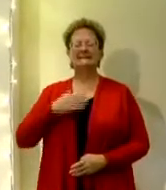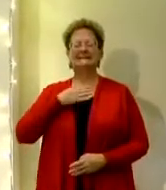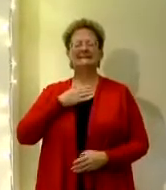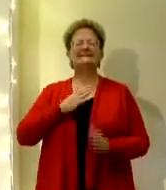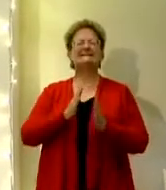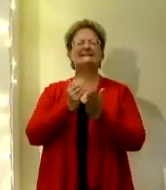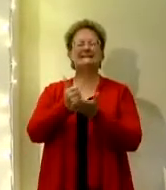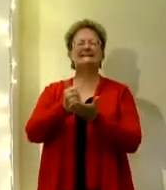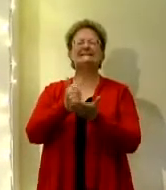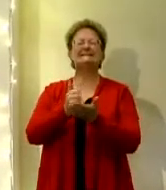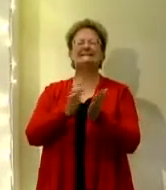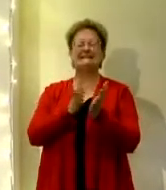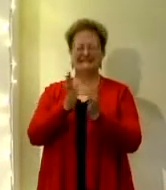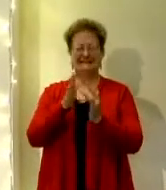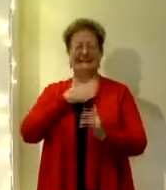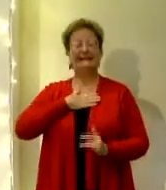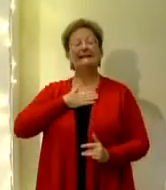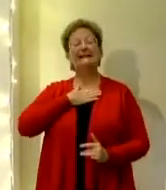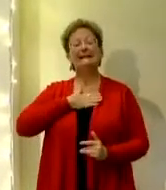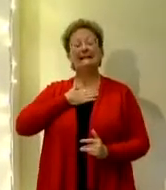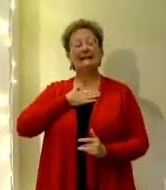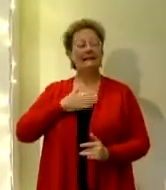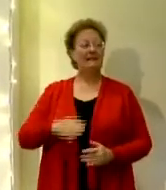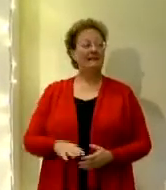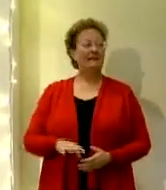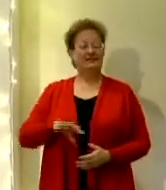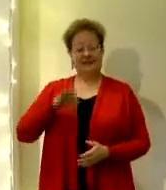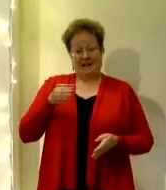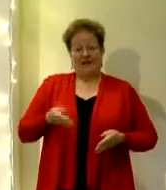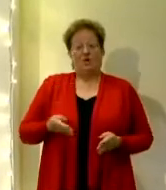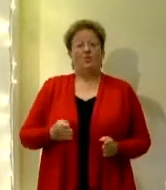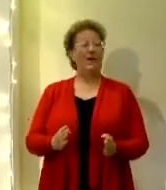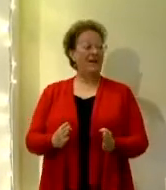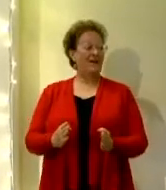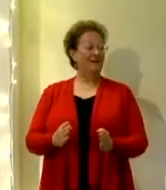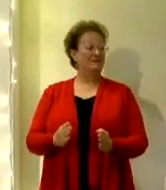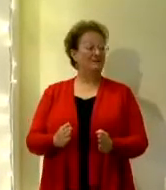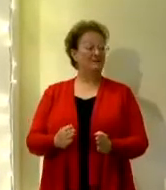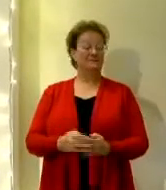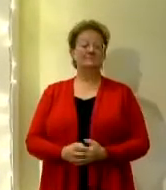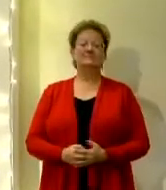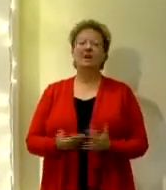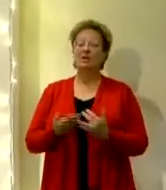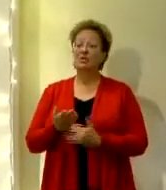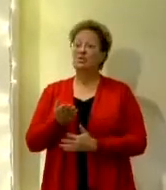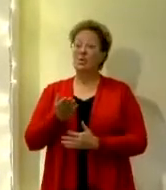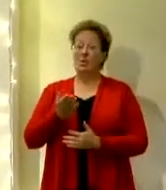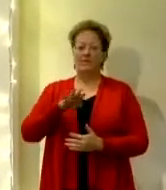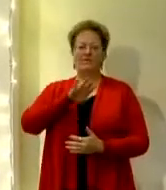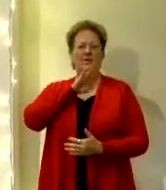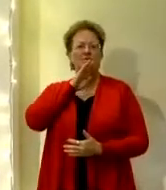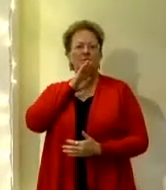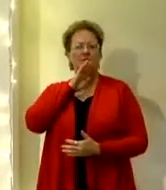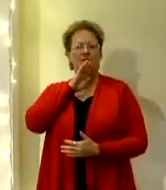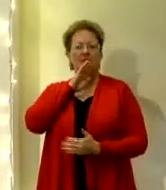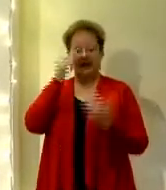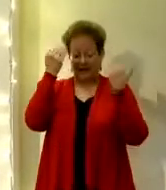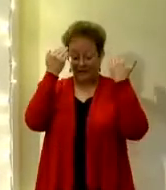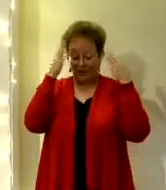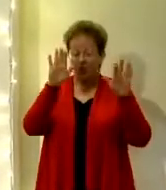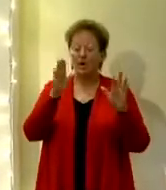Jesus. Please help me to find a way past her frustration. I don't even know what to